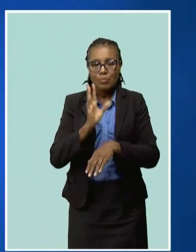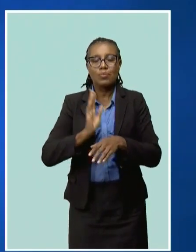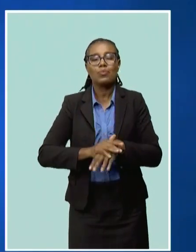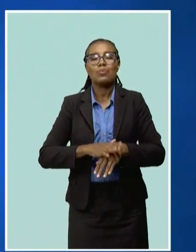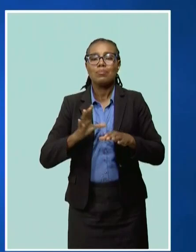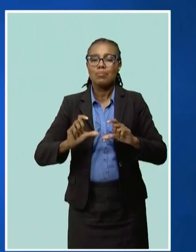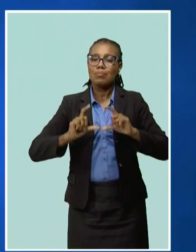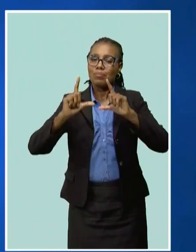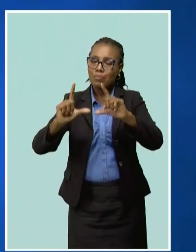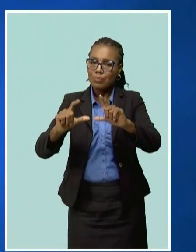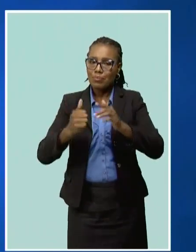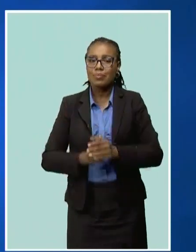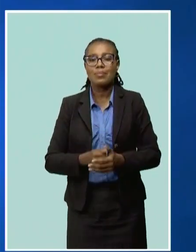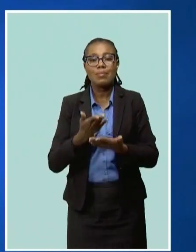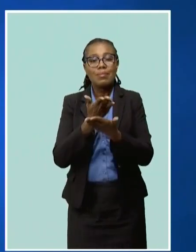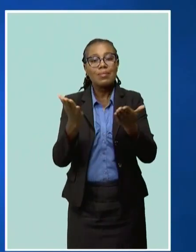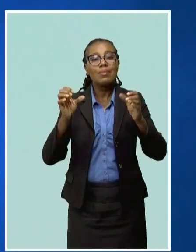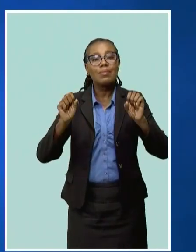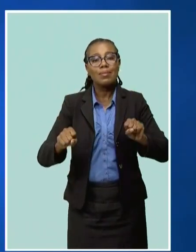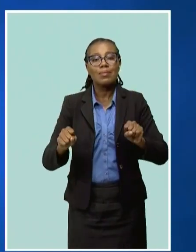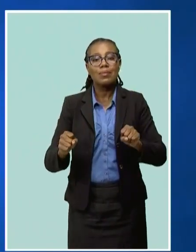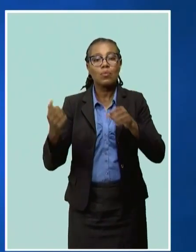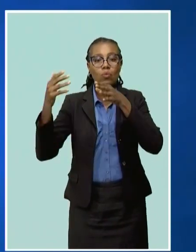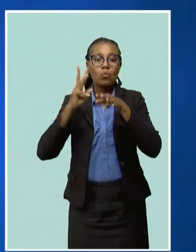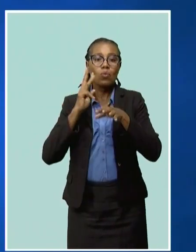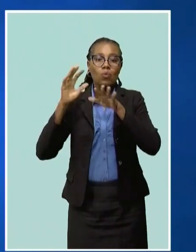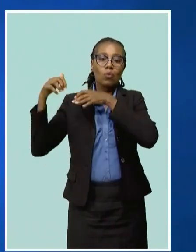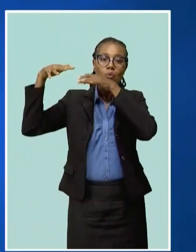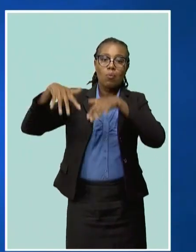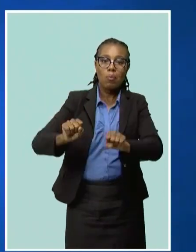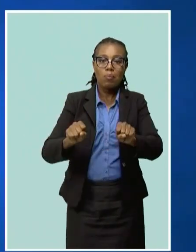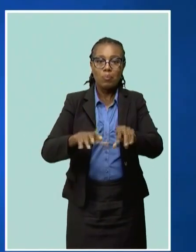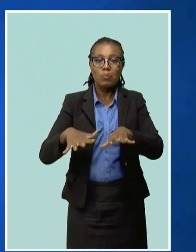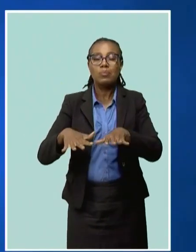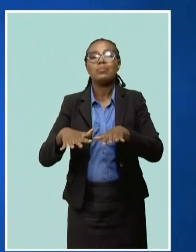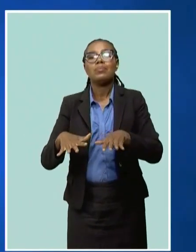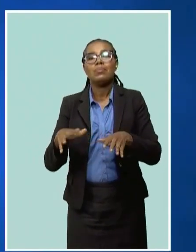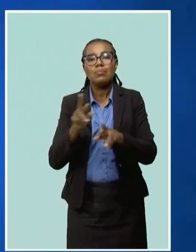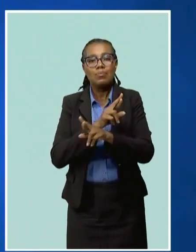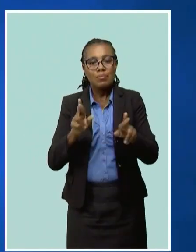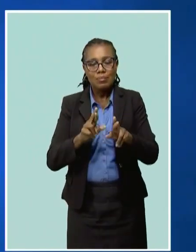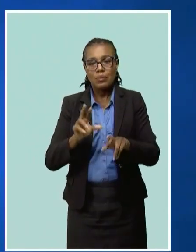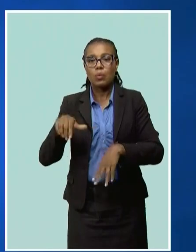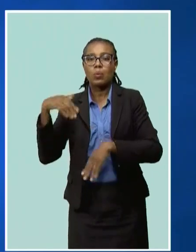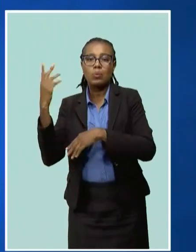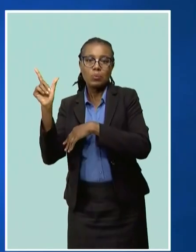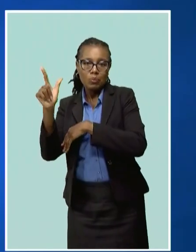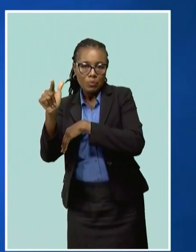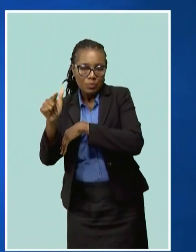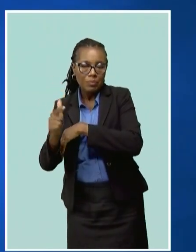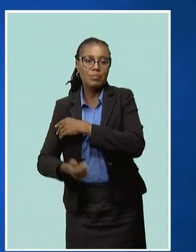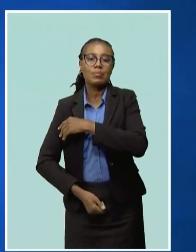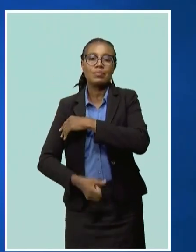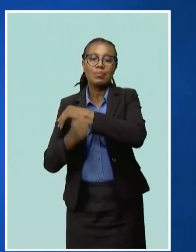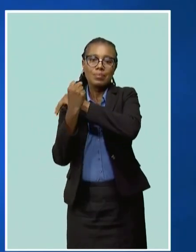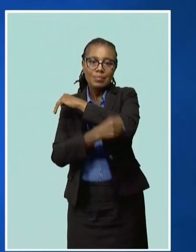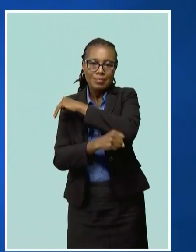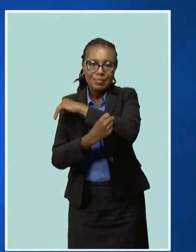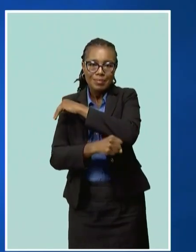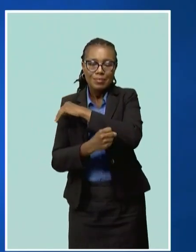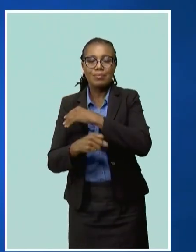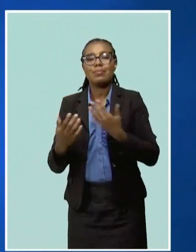tsunami-ready recognition. We're hoping to have St. James Central recognized later down the year, hopefully.